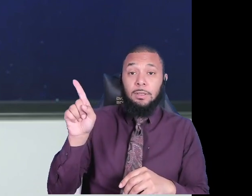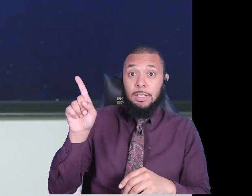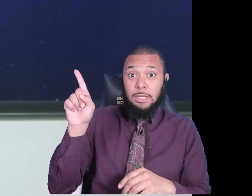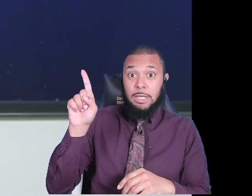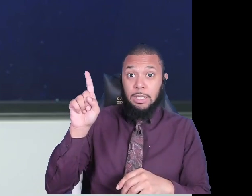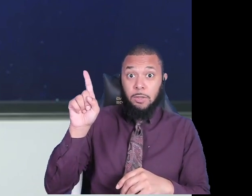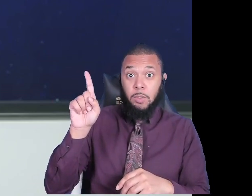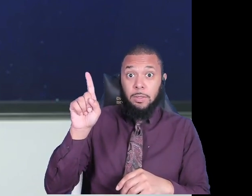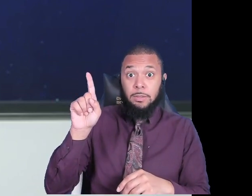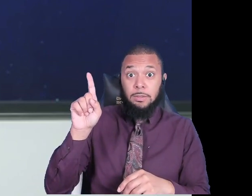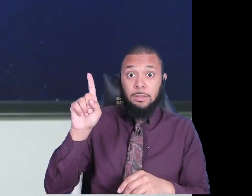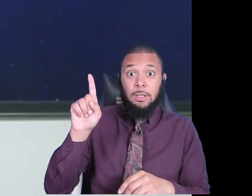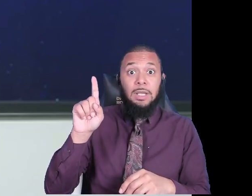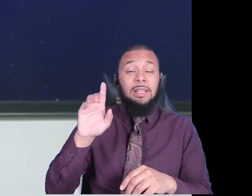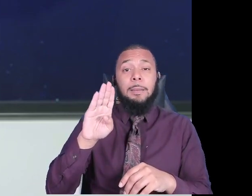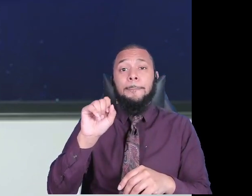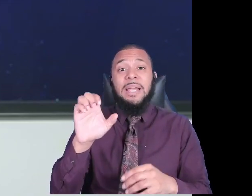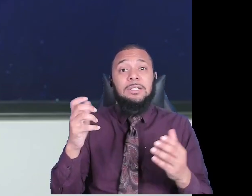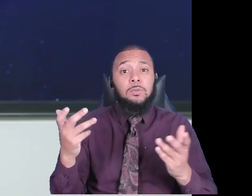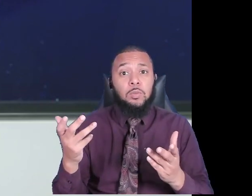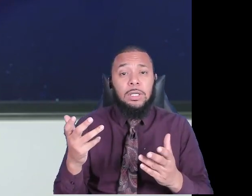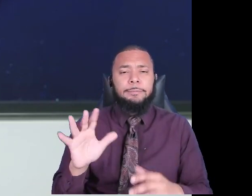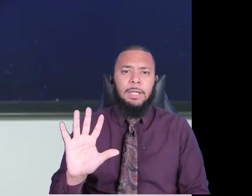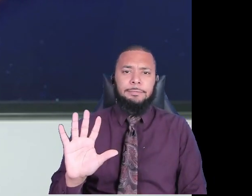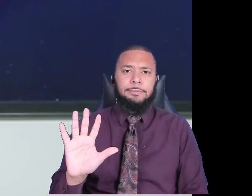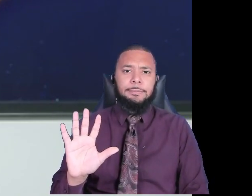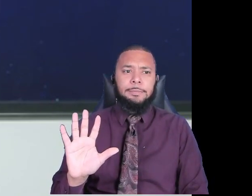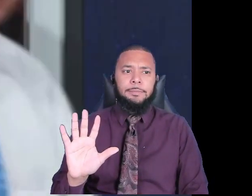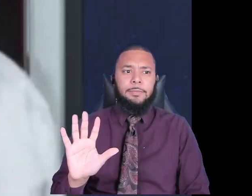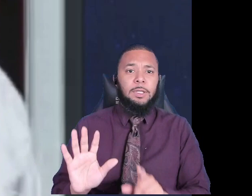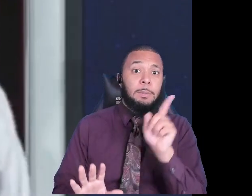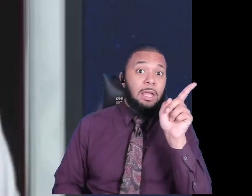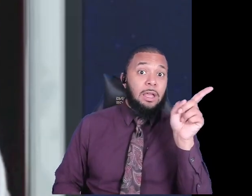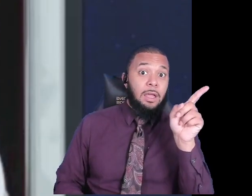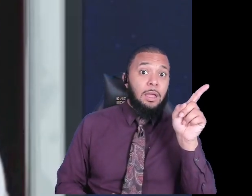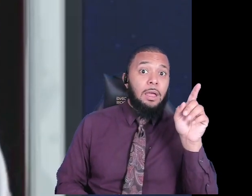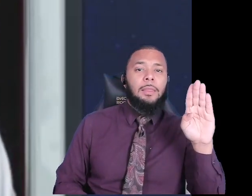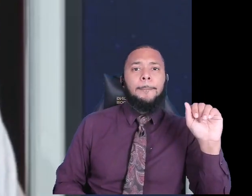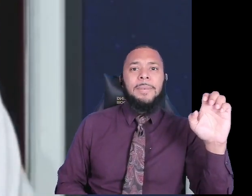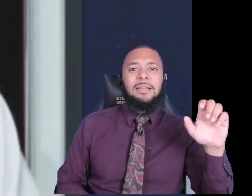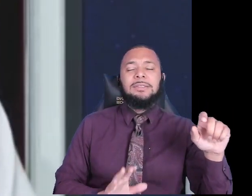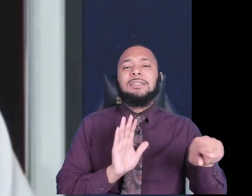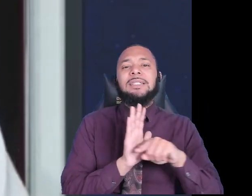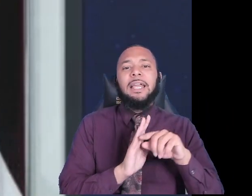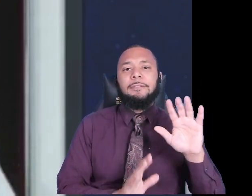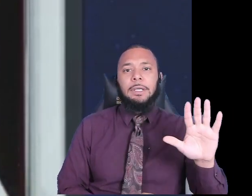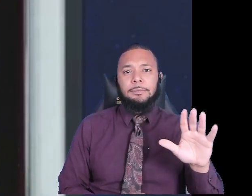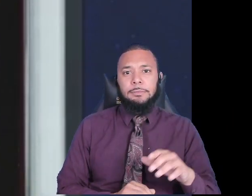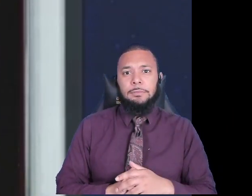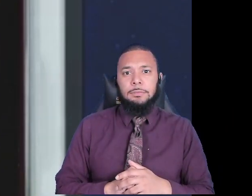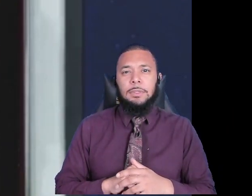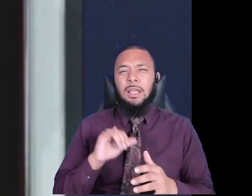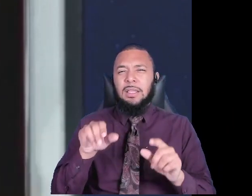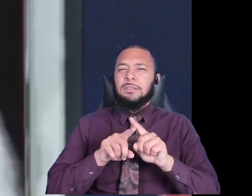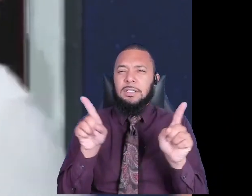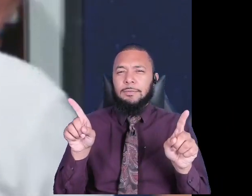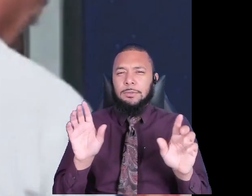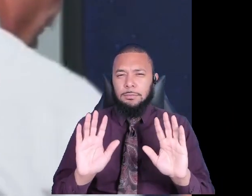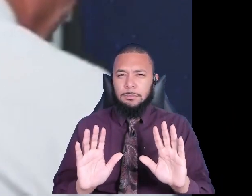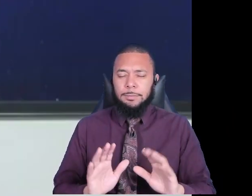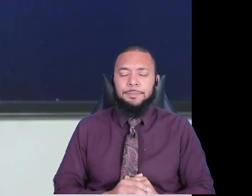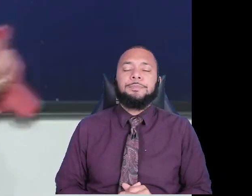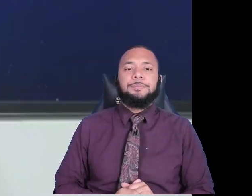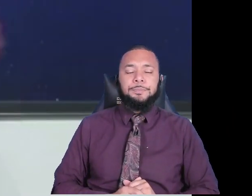was just 5. Here, the base is negative 5, and it makes a difference. All